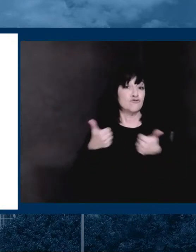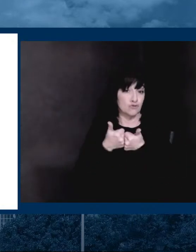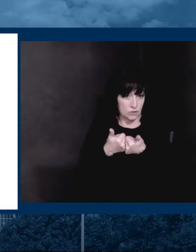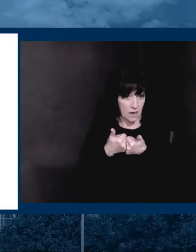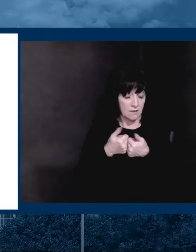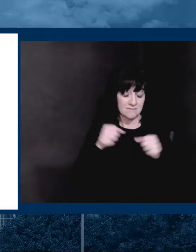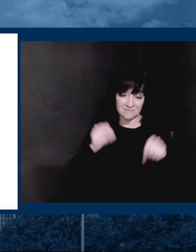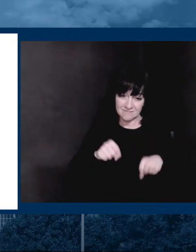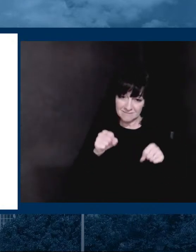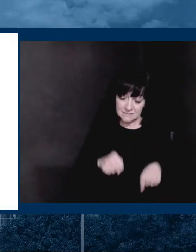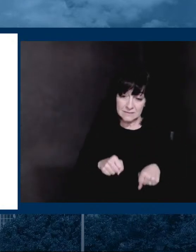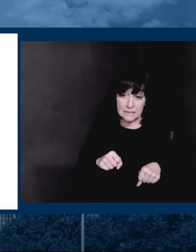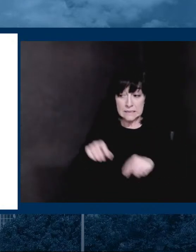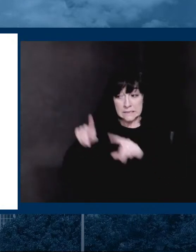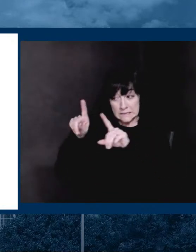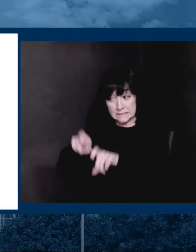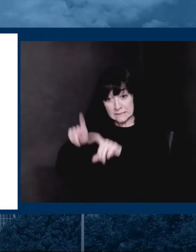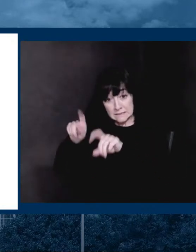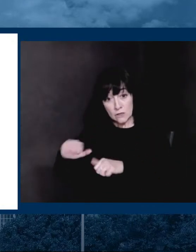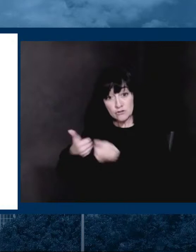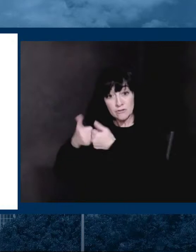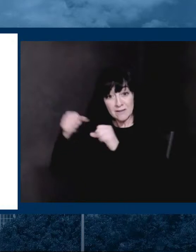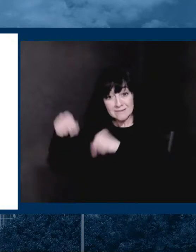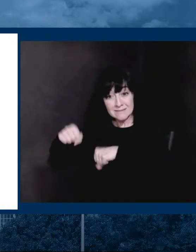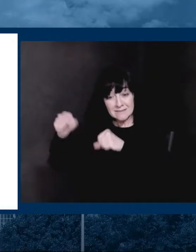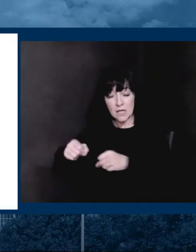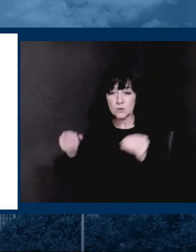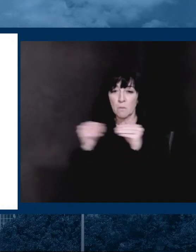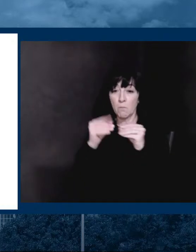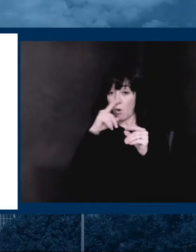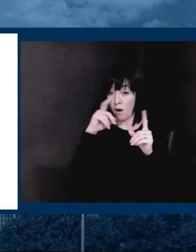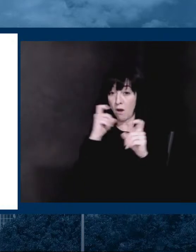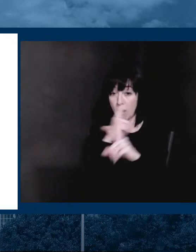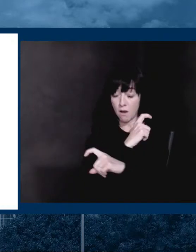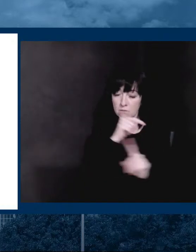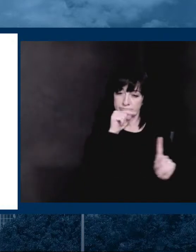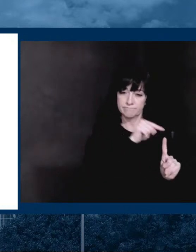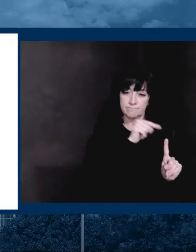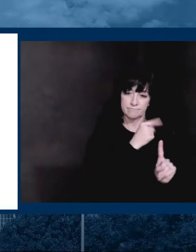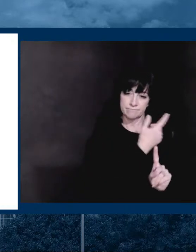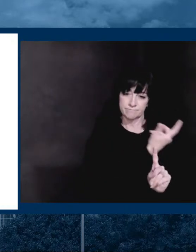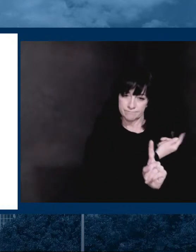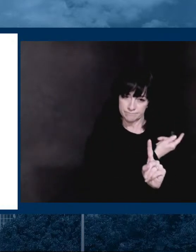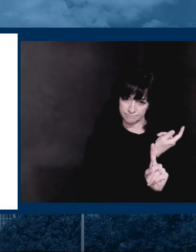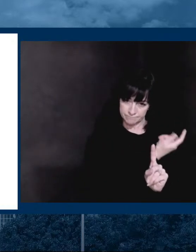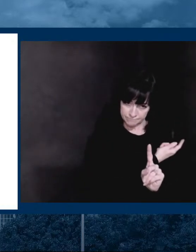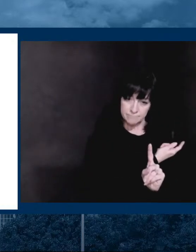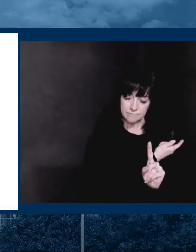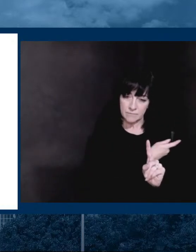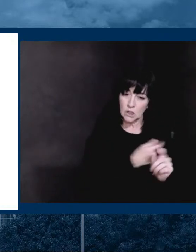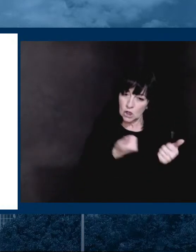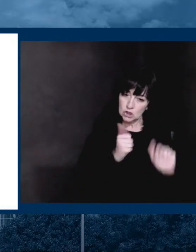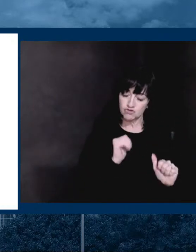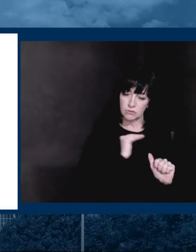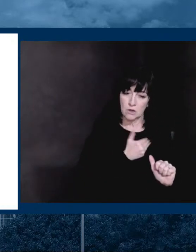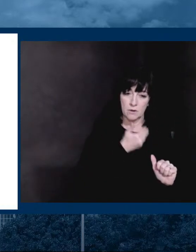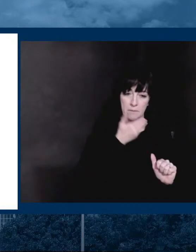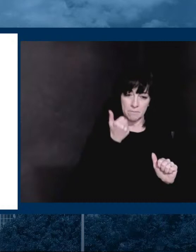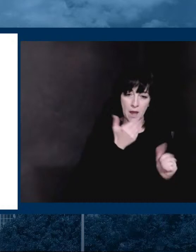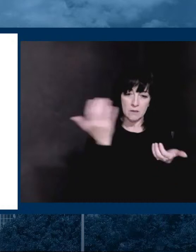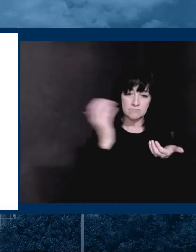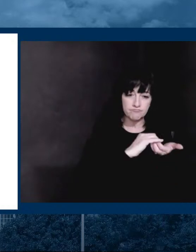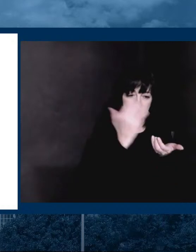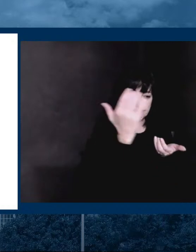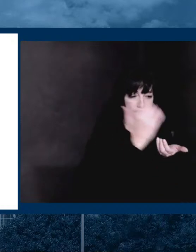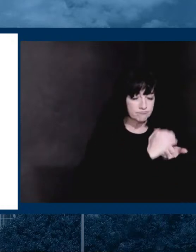than testing as it turns out. So all the foundation of partners that we're developing and that have been in place for flu testing for some